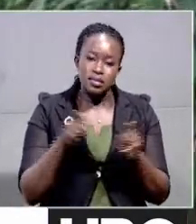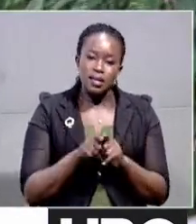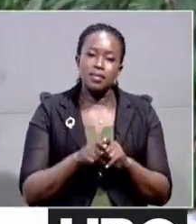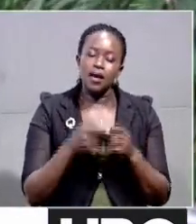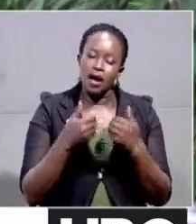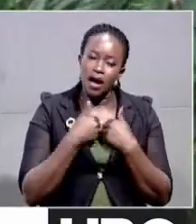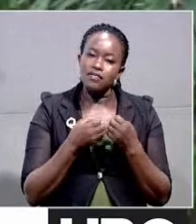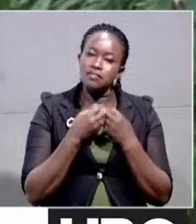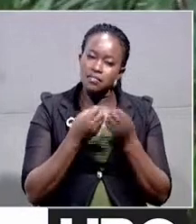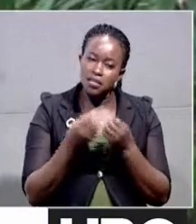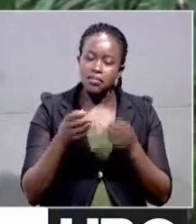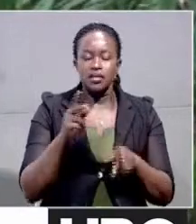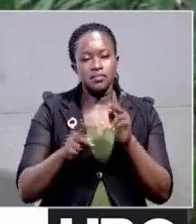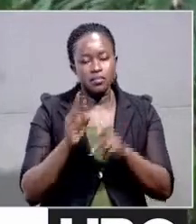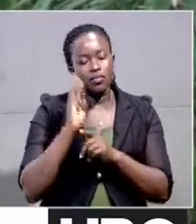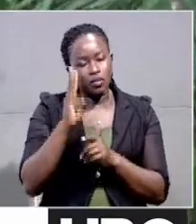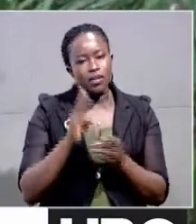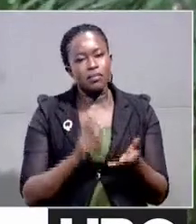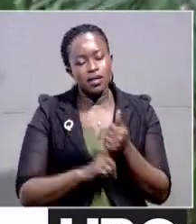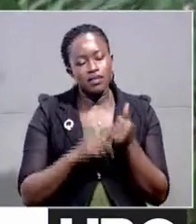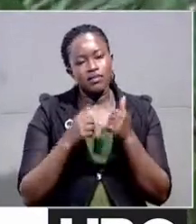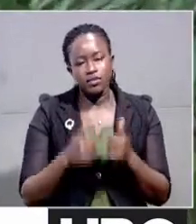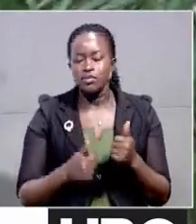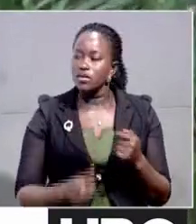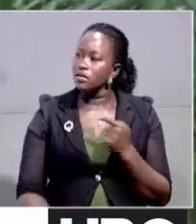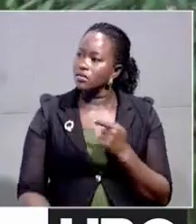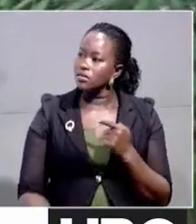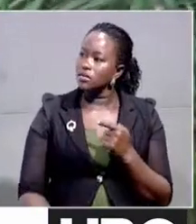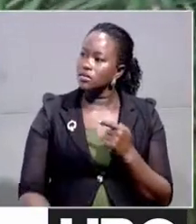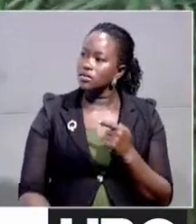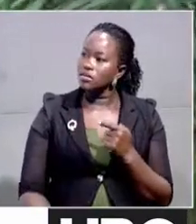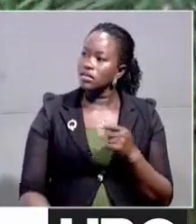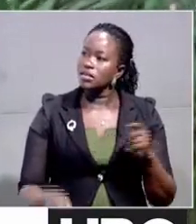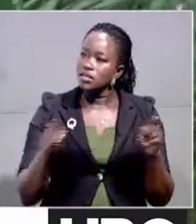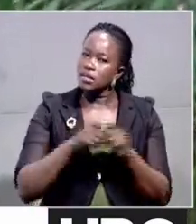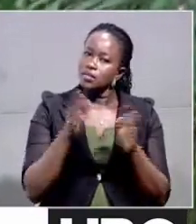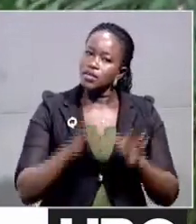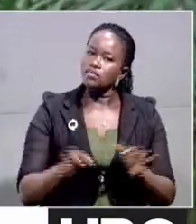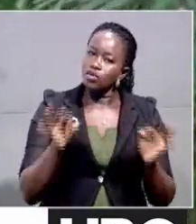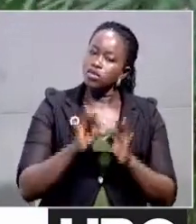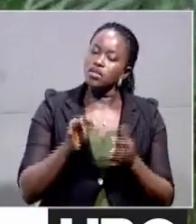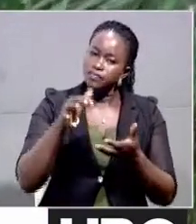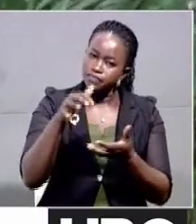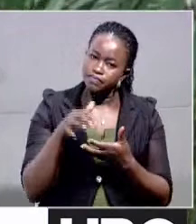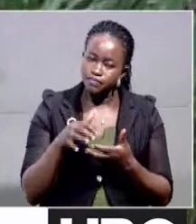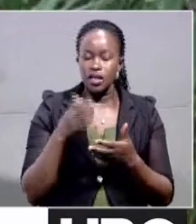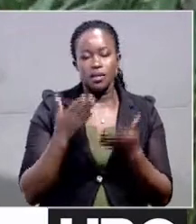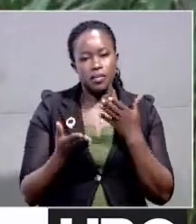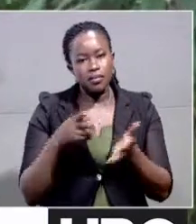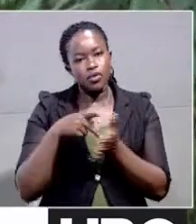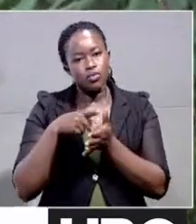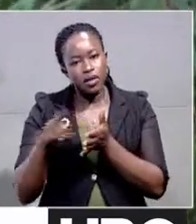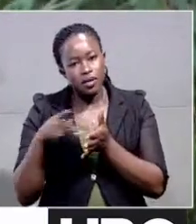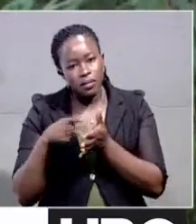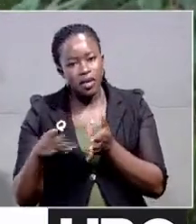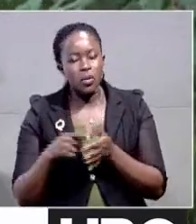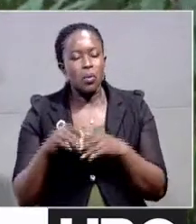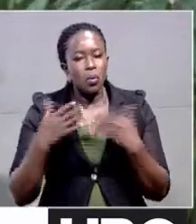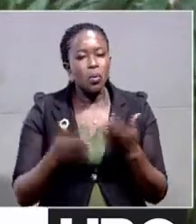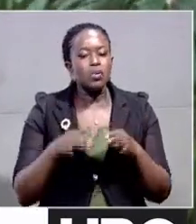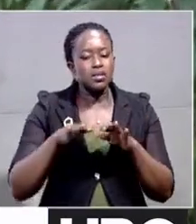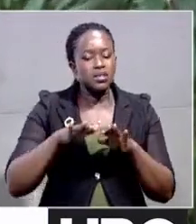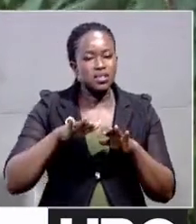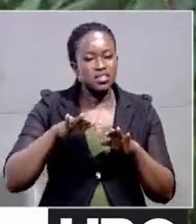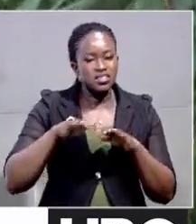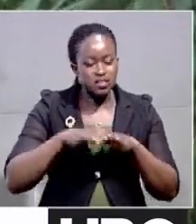beneficiaries. But to the care of Fabana, to Soborokuram, the country, to Zuguramovam, the Solongayo, but to see Kamuchapati, Soroku,